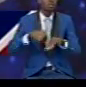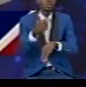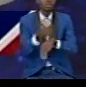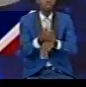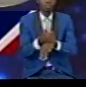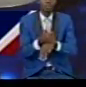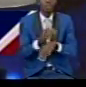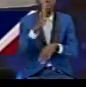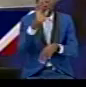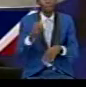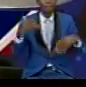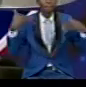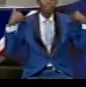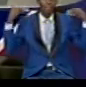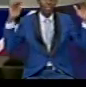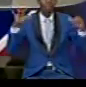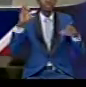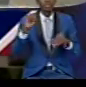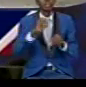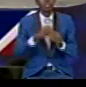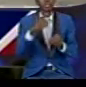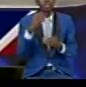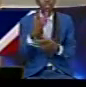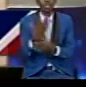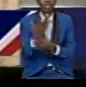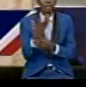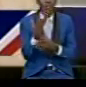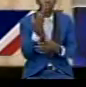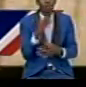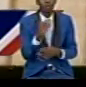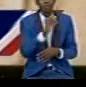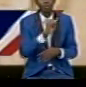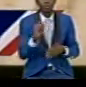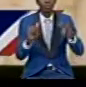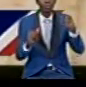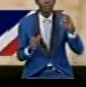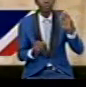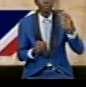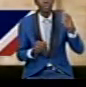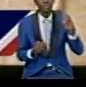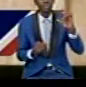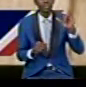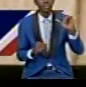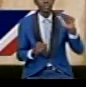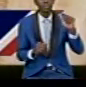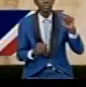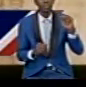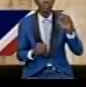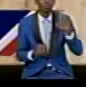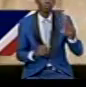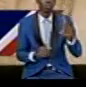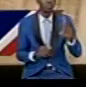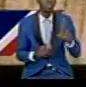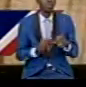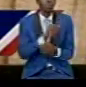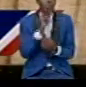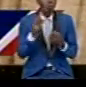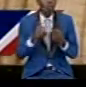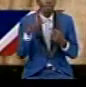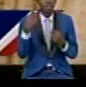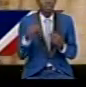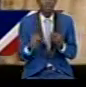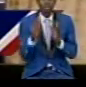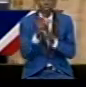by angels in the hand of a mediator. When the law came to